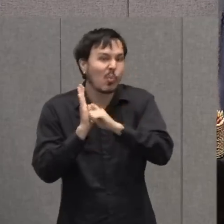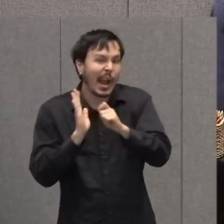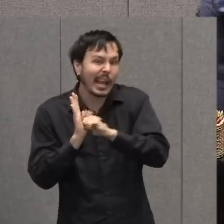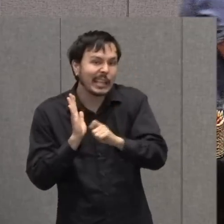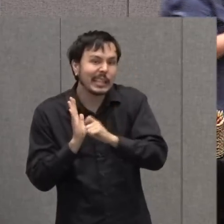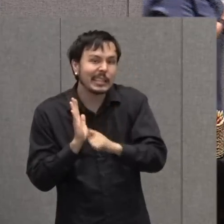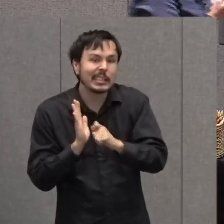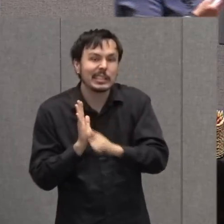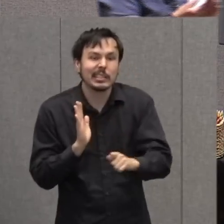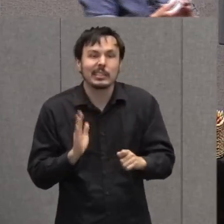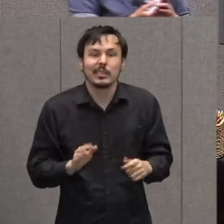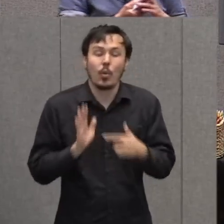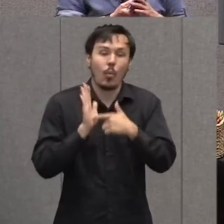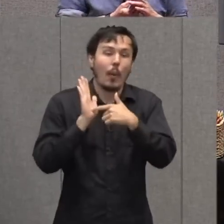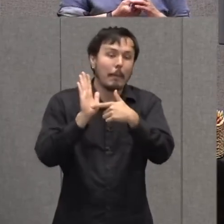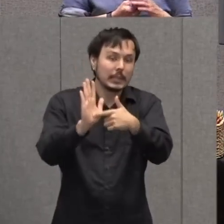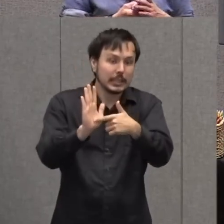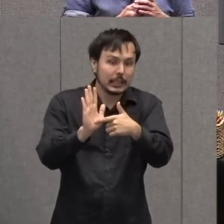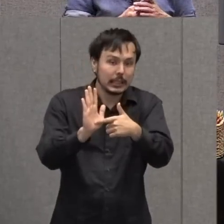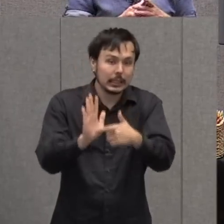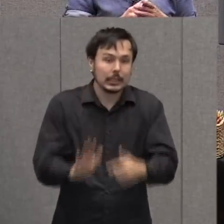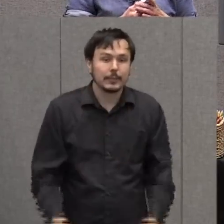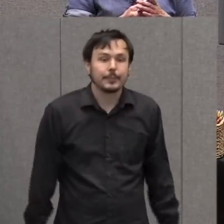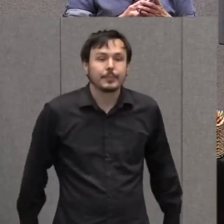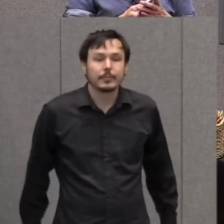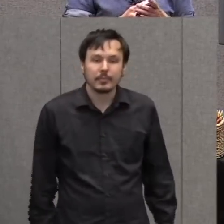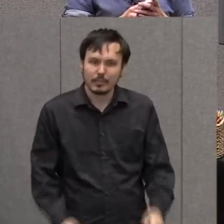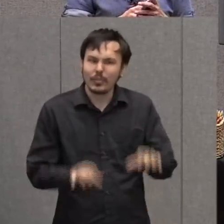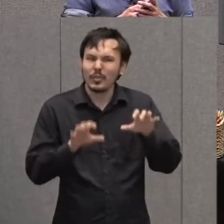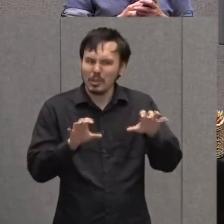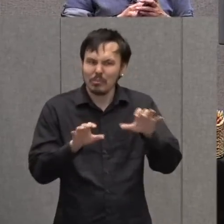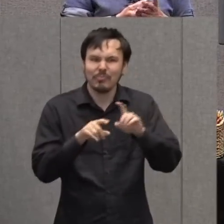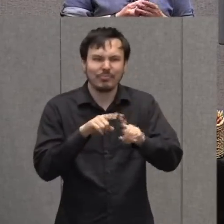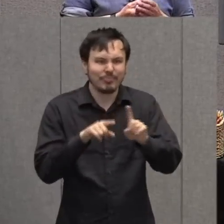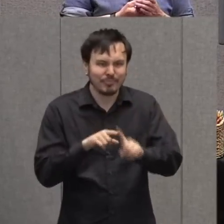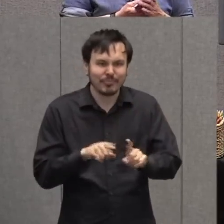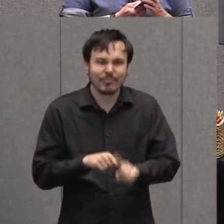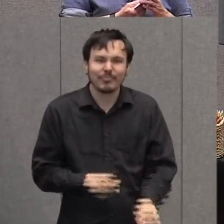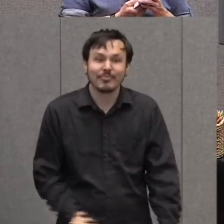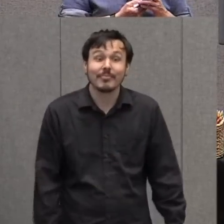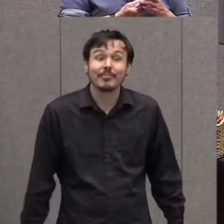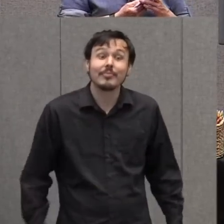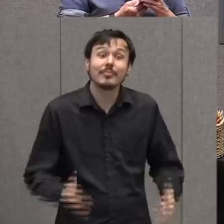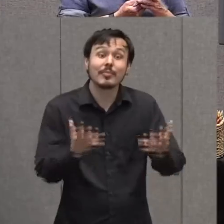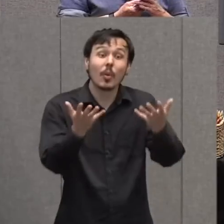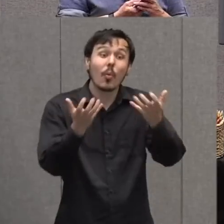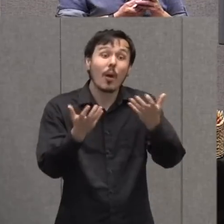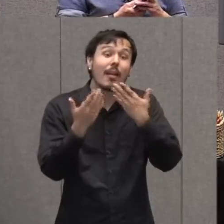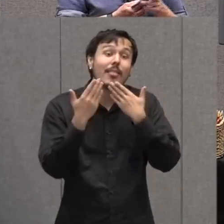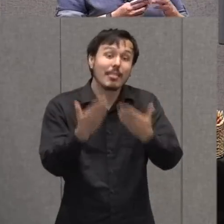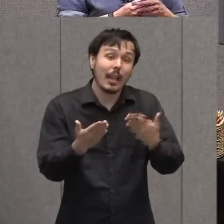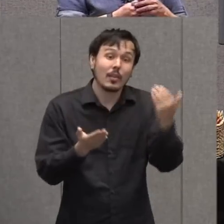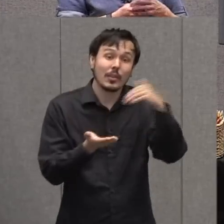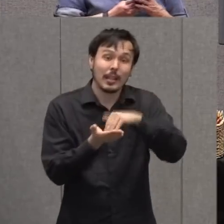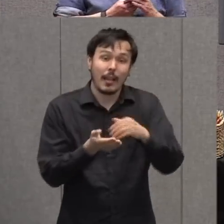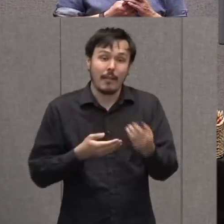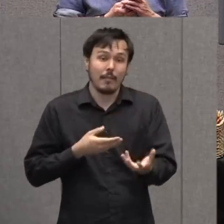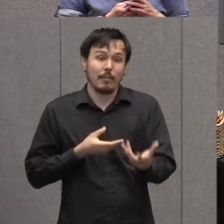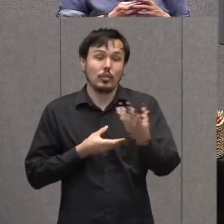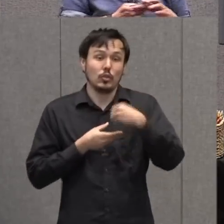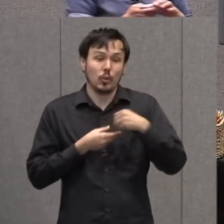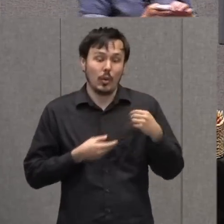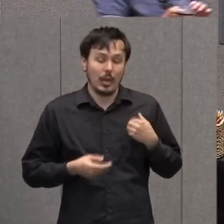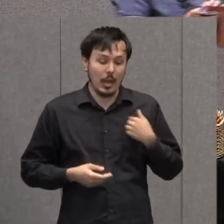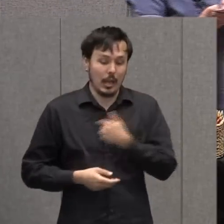down, Absolutely. representing it, In different and doing ways. all those things. We want to thank you again for joining